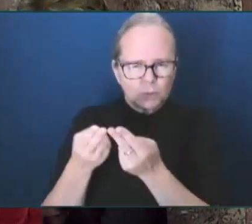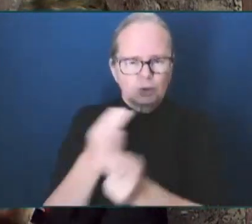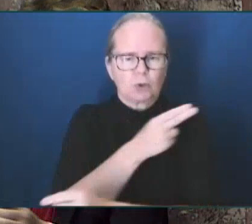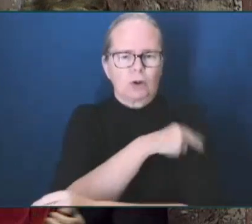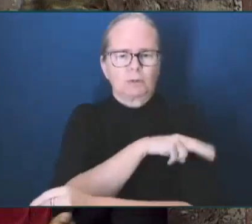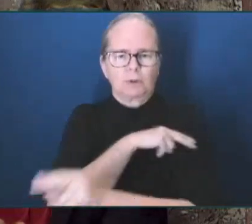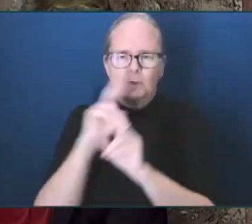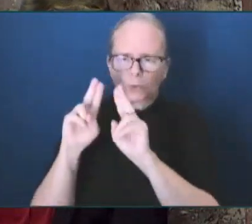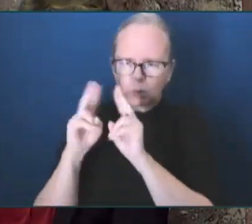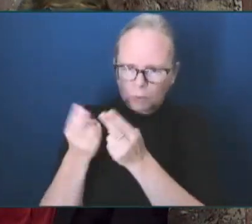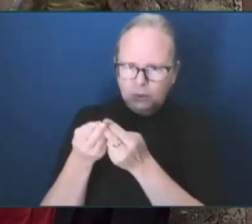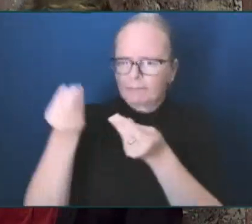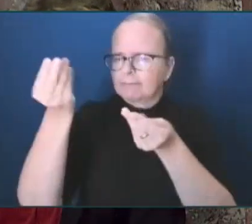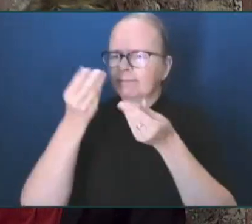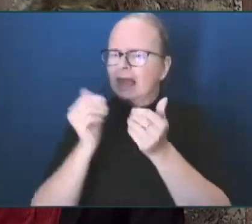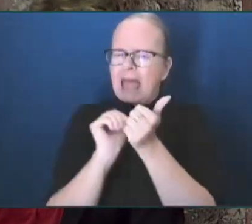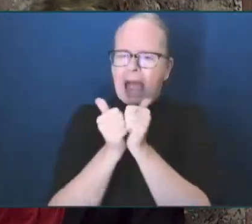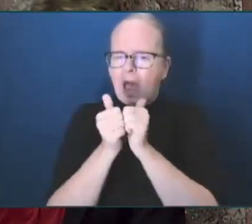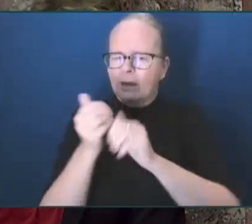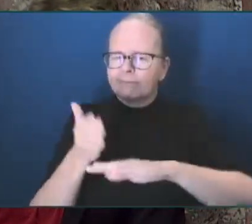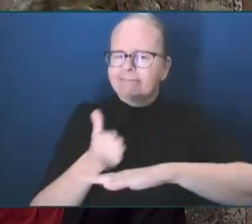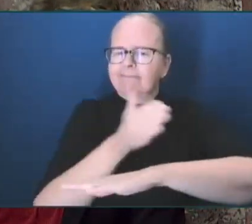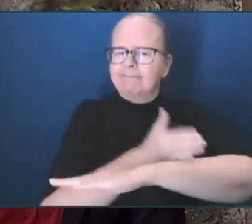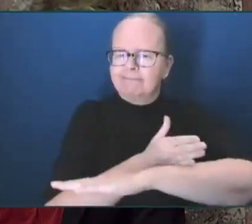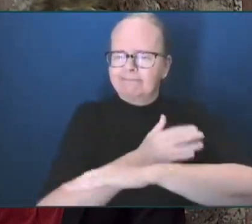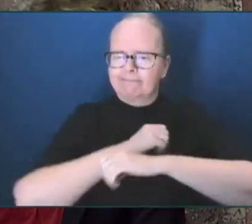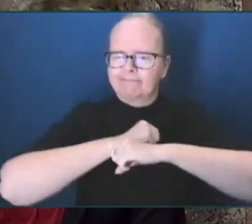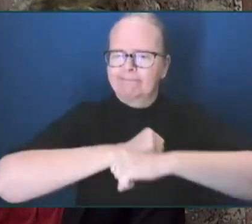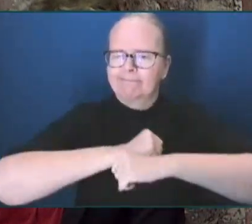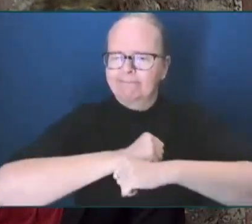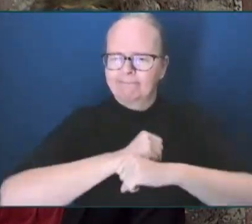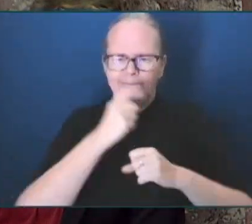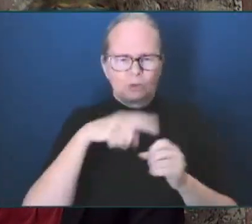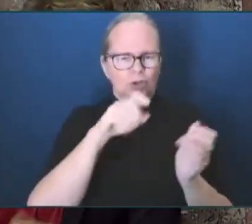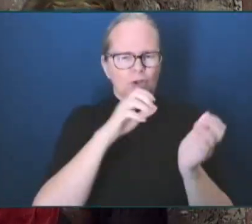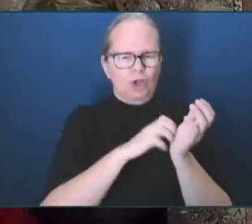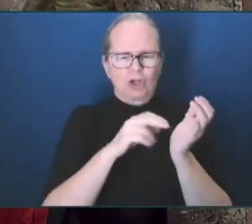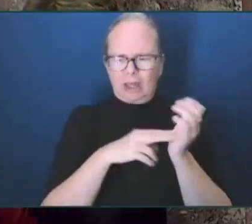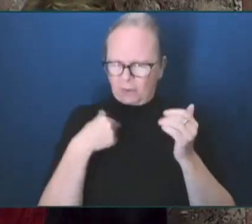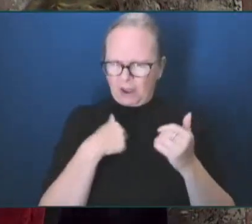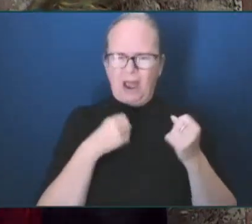absolutely leaning in to support nurses and everyone else in our healthcare system.